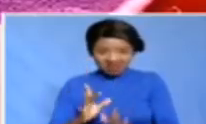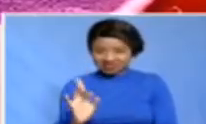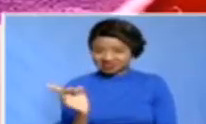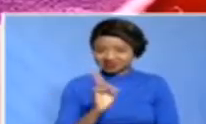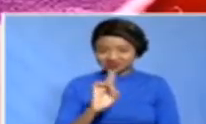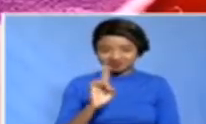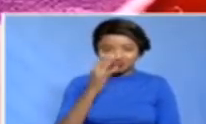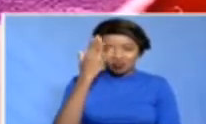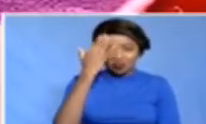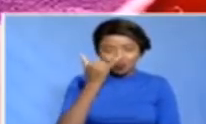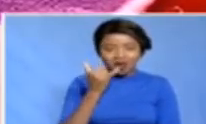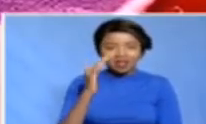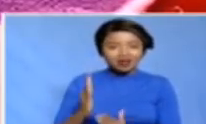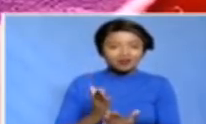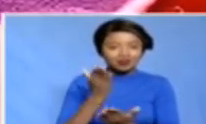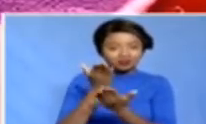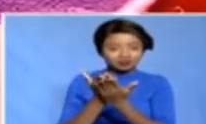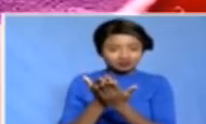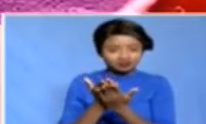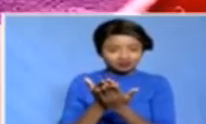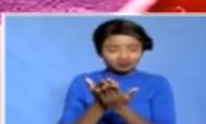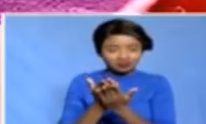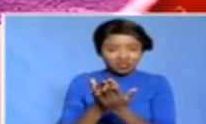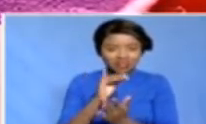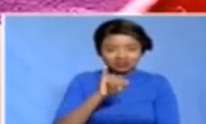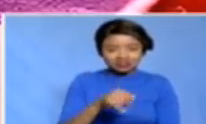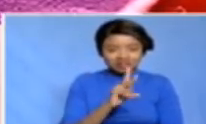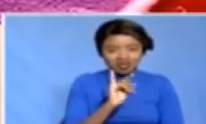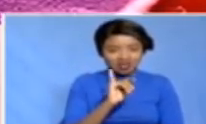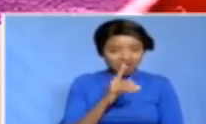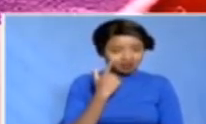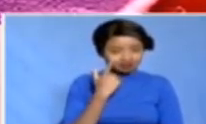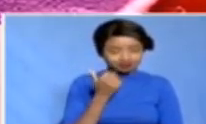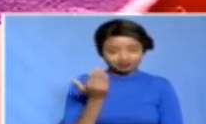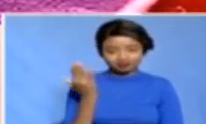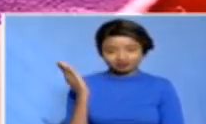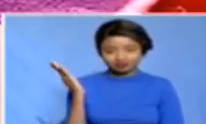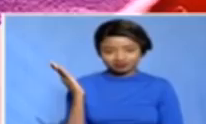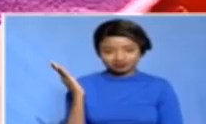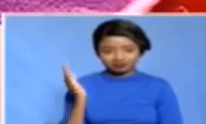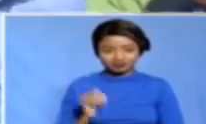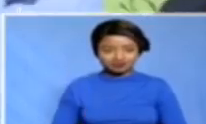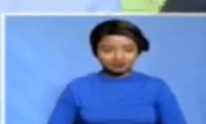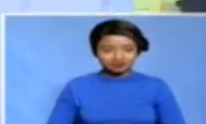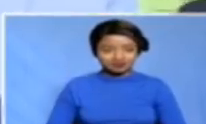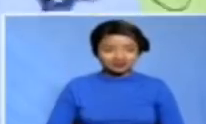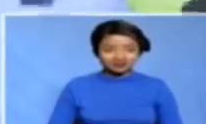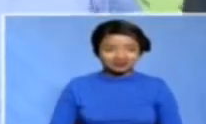proposed handover of Jomo Kenyatta International Airport by Kenya Airways. Faisal Ahmed has more on this story.